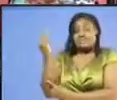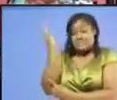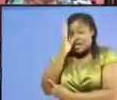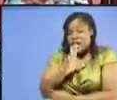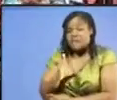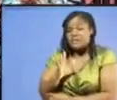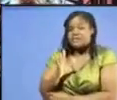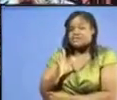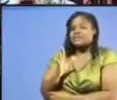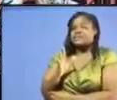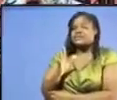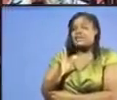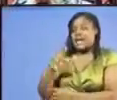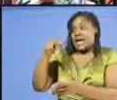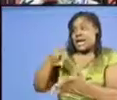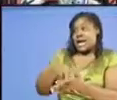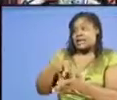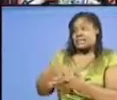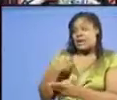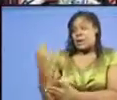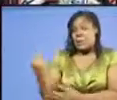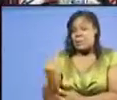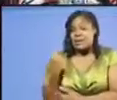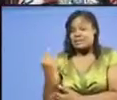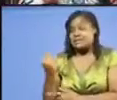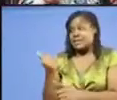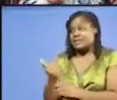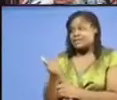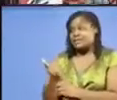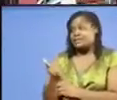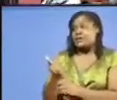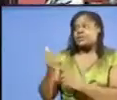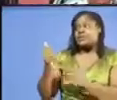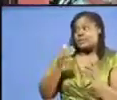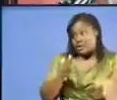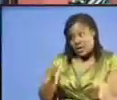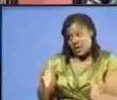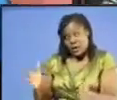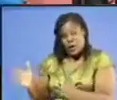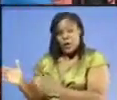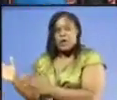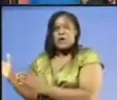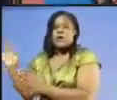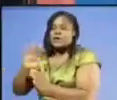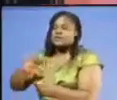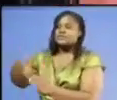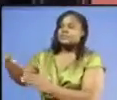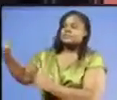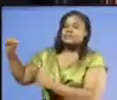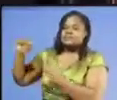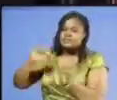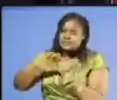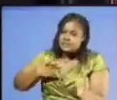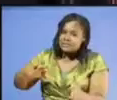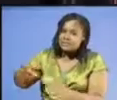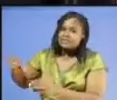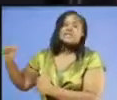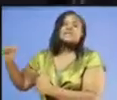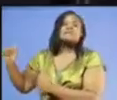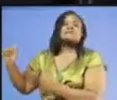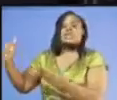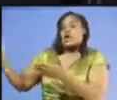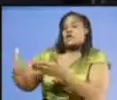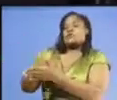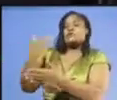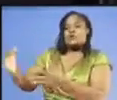alone, and I'm standing all by myself, when they're gone off the stage and gone on to their honeymoon and